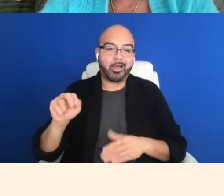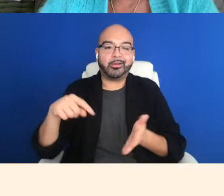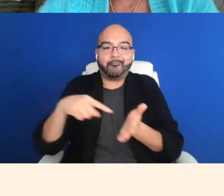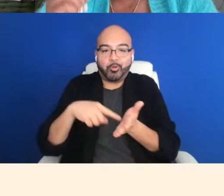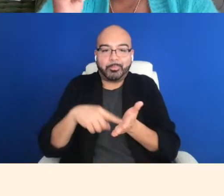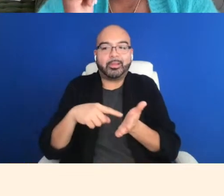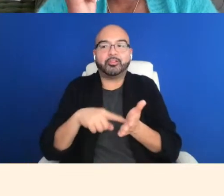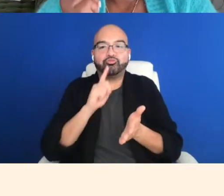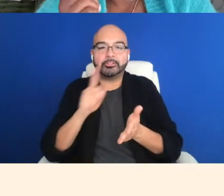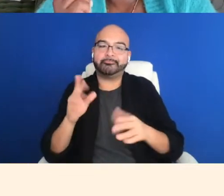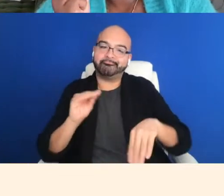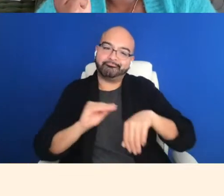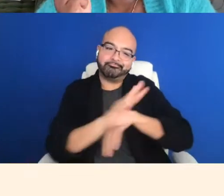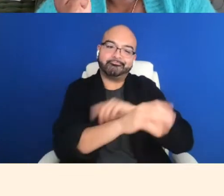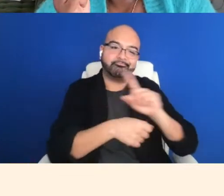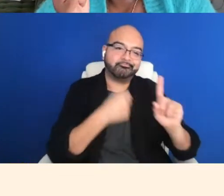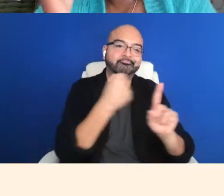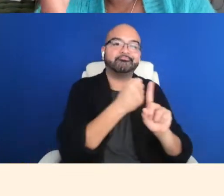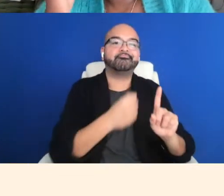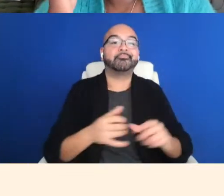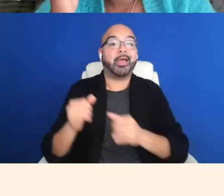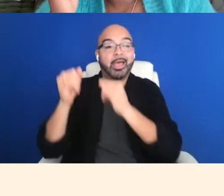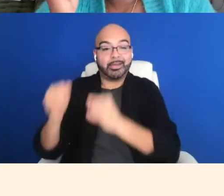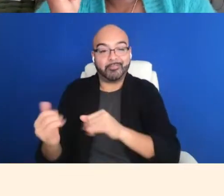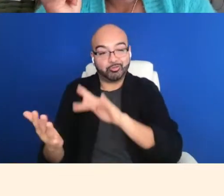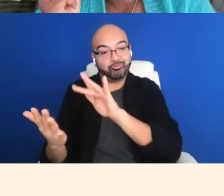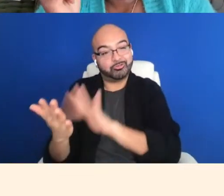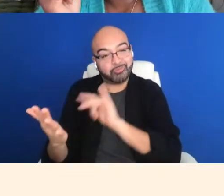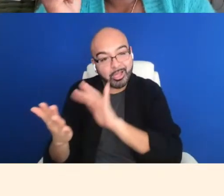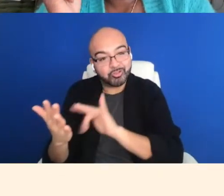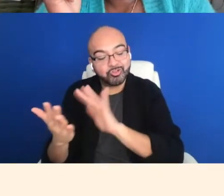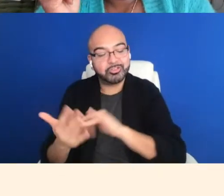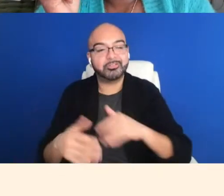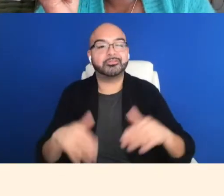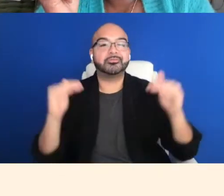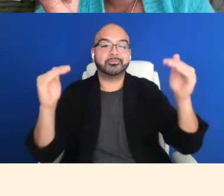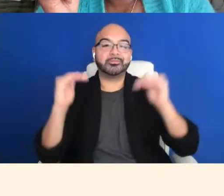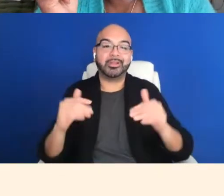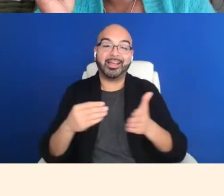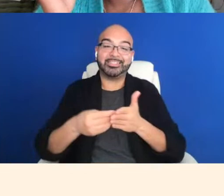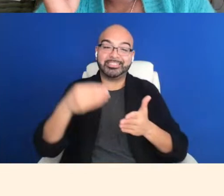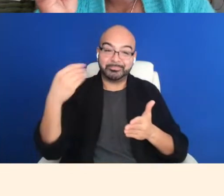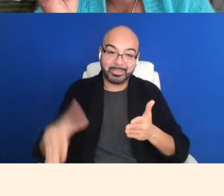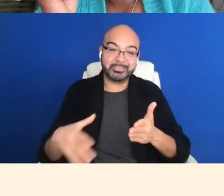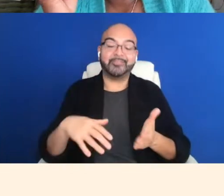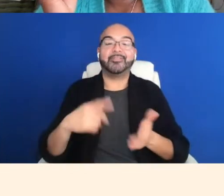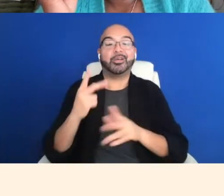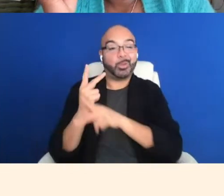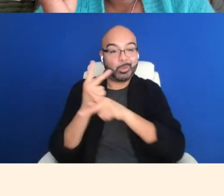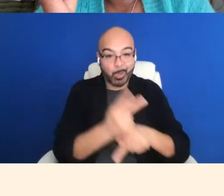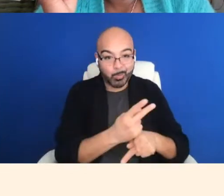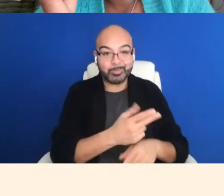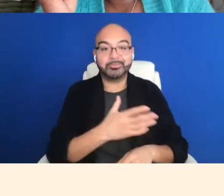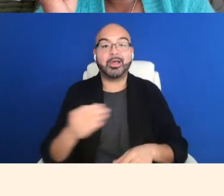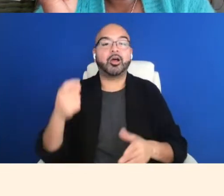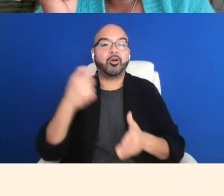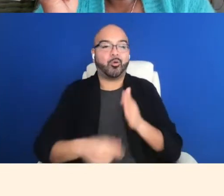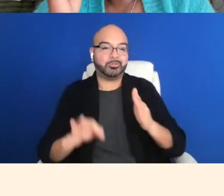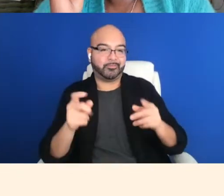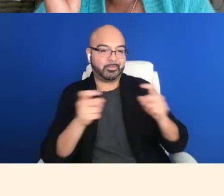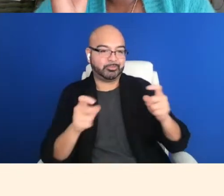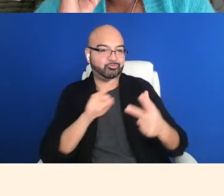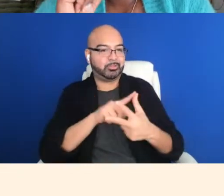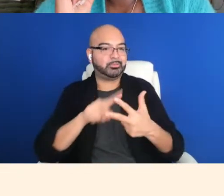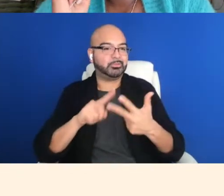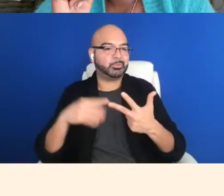in. Individual extraction, expensive and extractive capital, and the cost of administration.